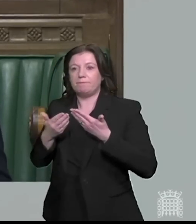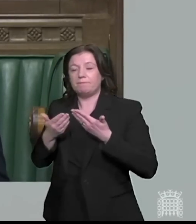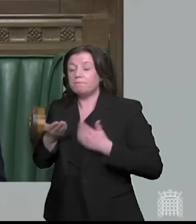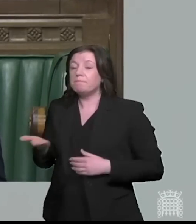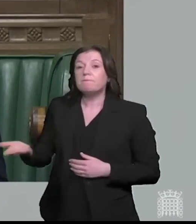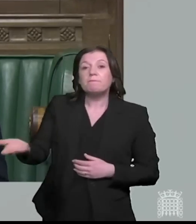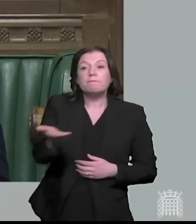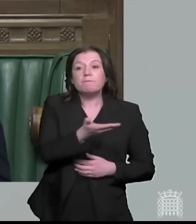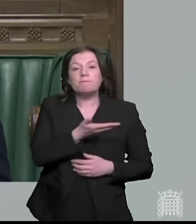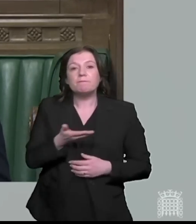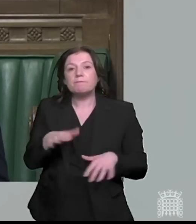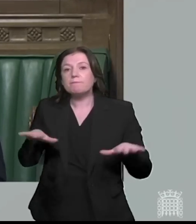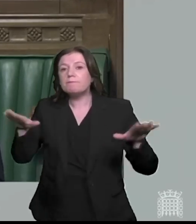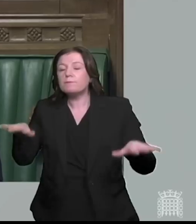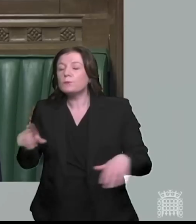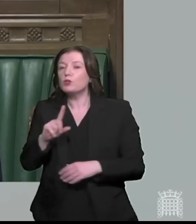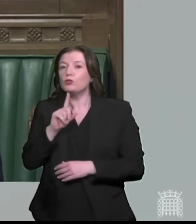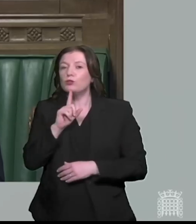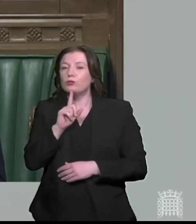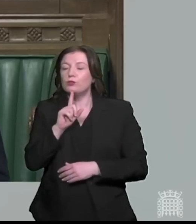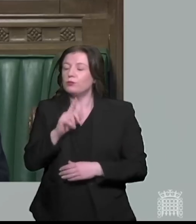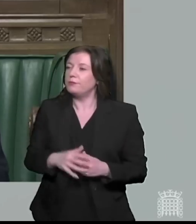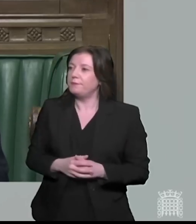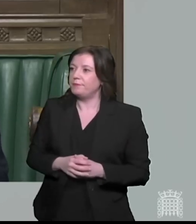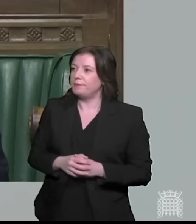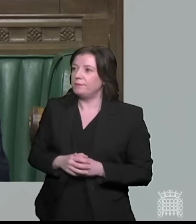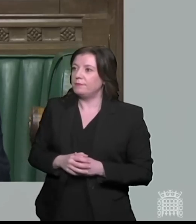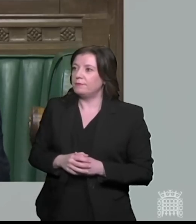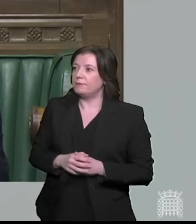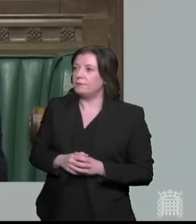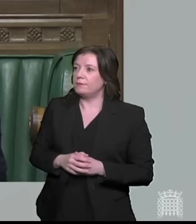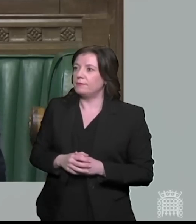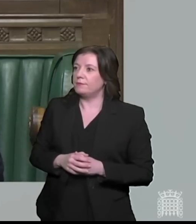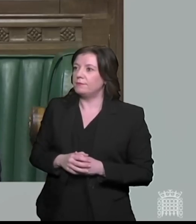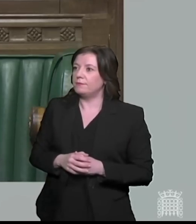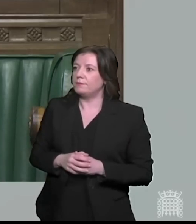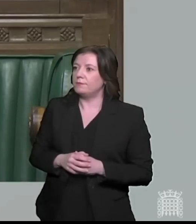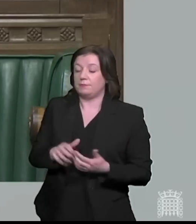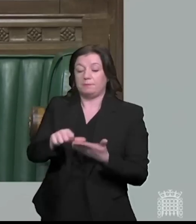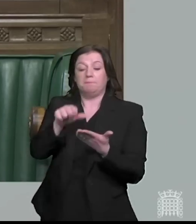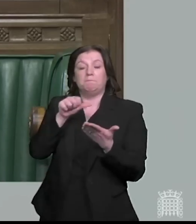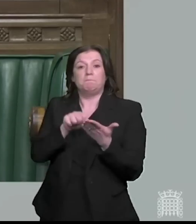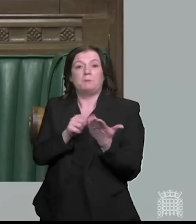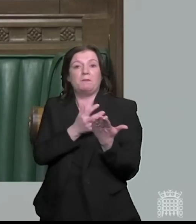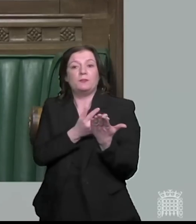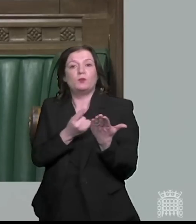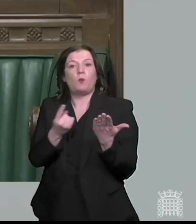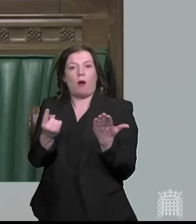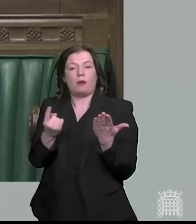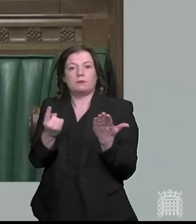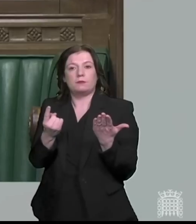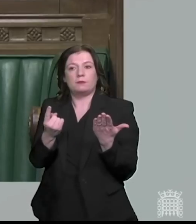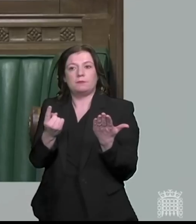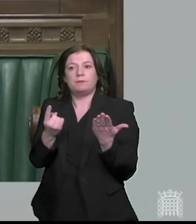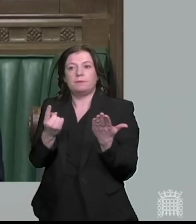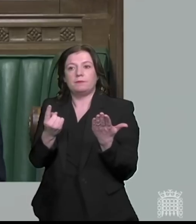will settle down, please. Under Standing Order number 51, the first